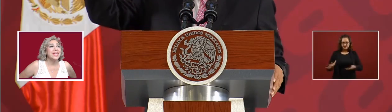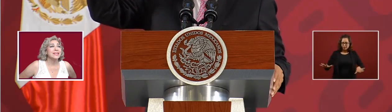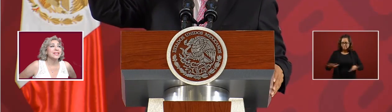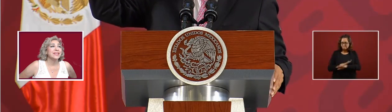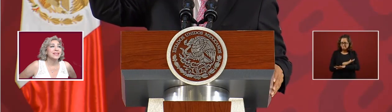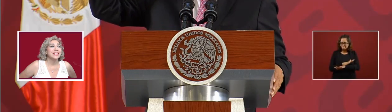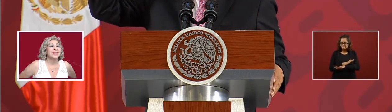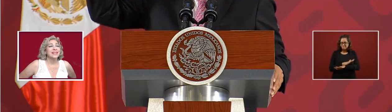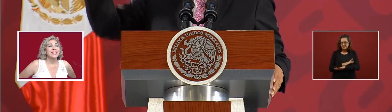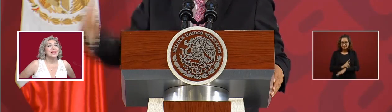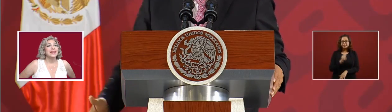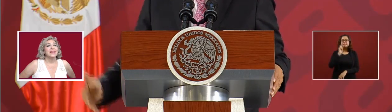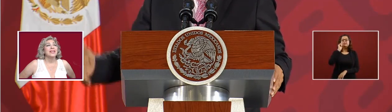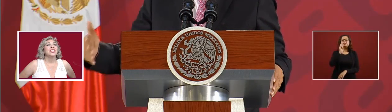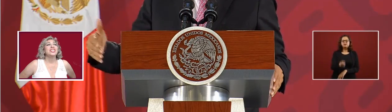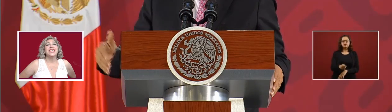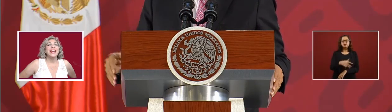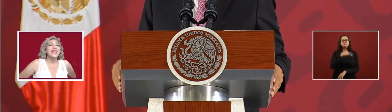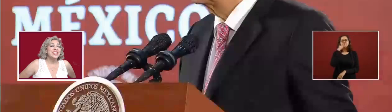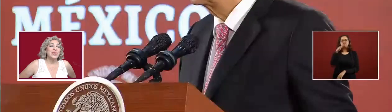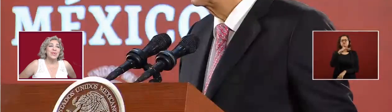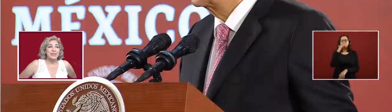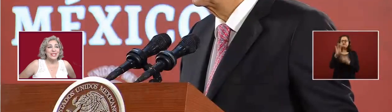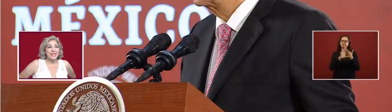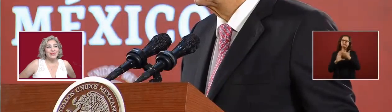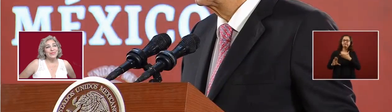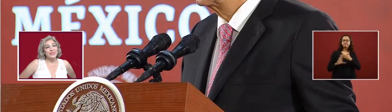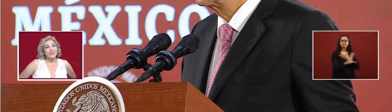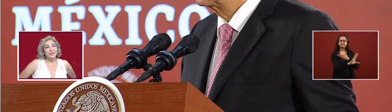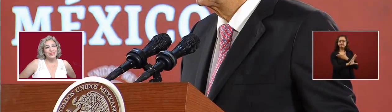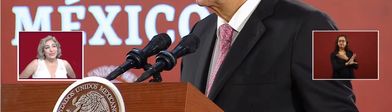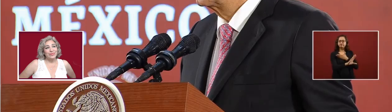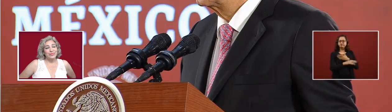meant to end corruption